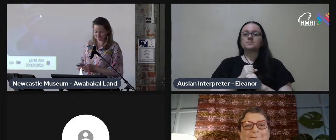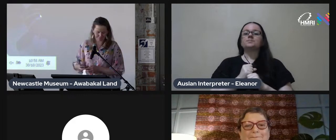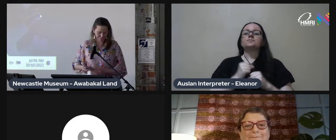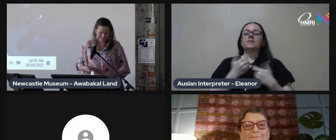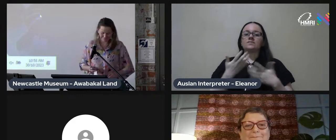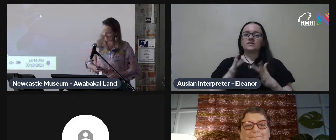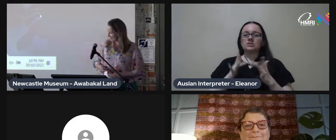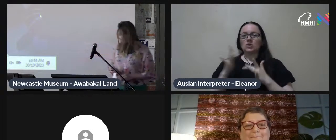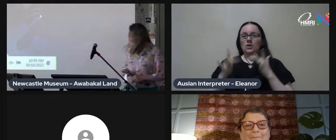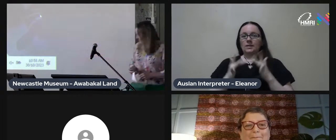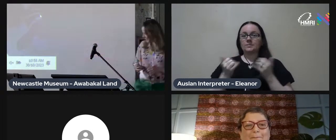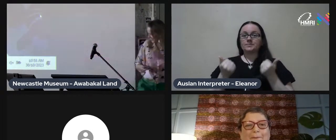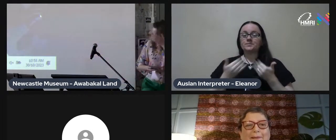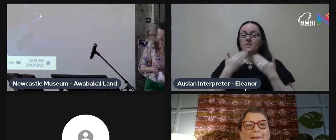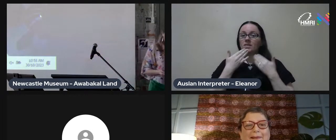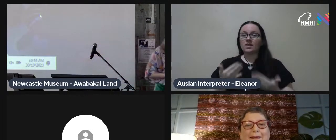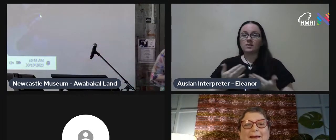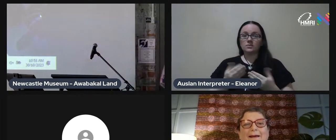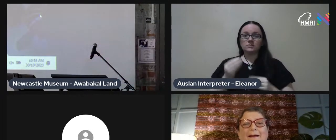day.